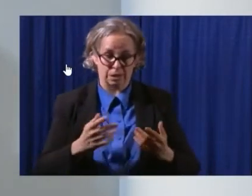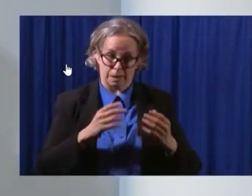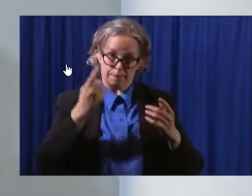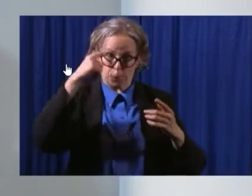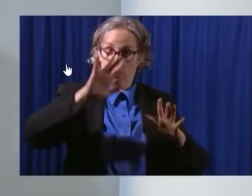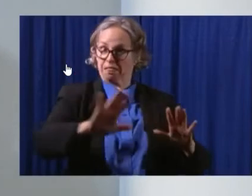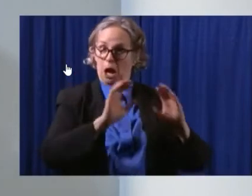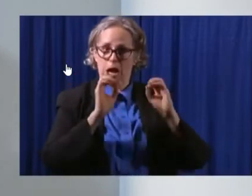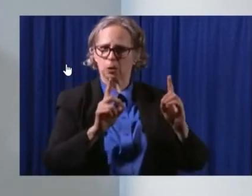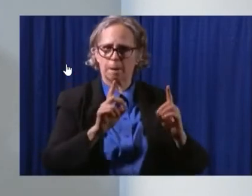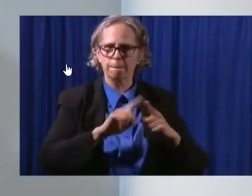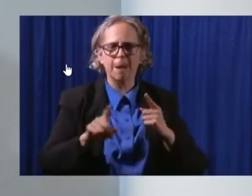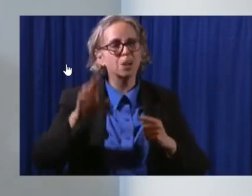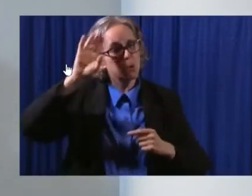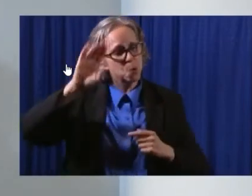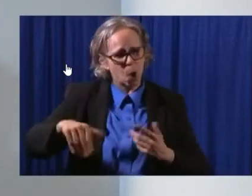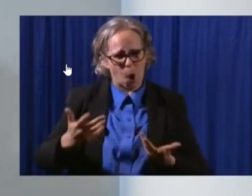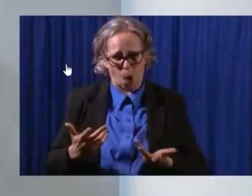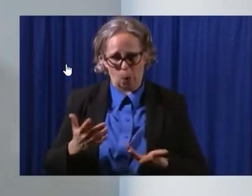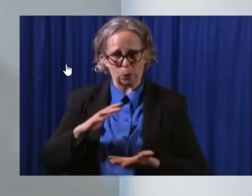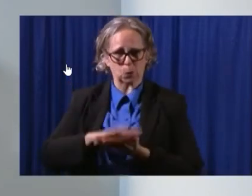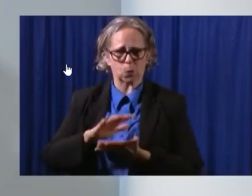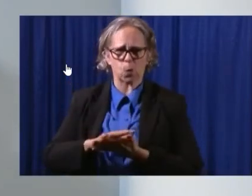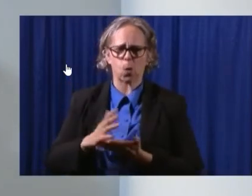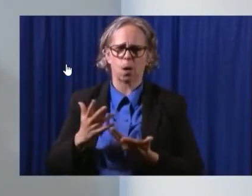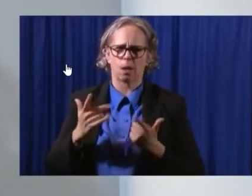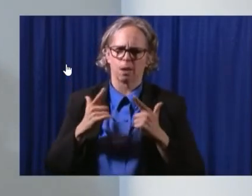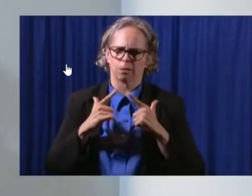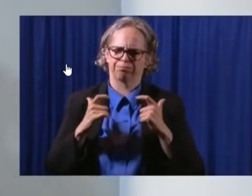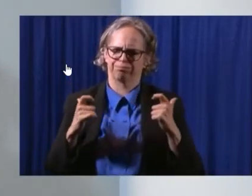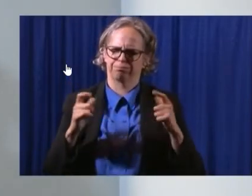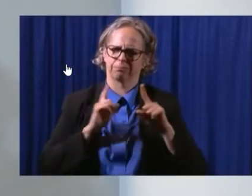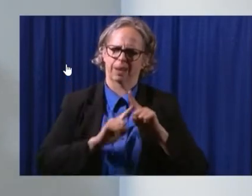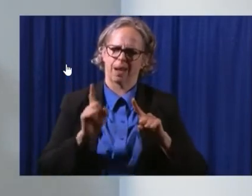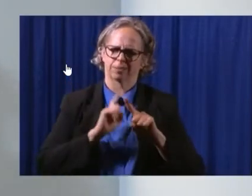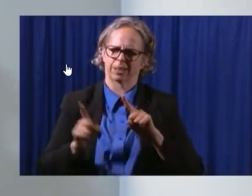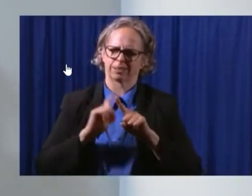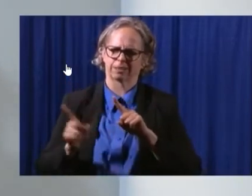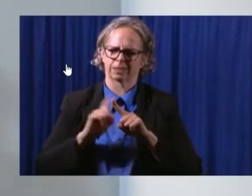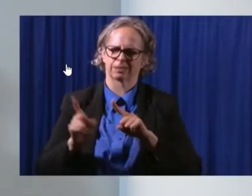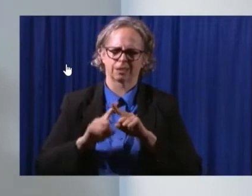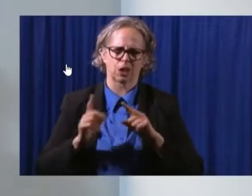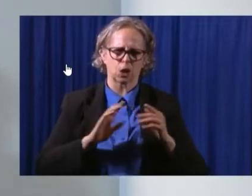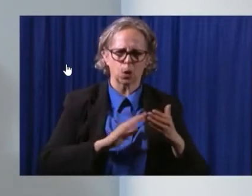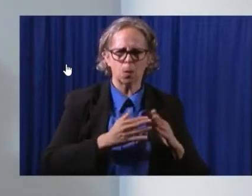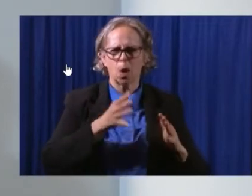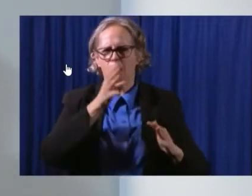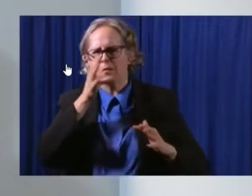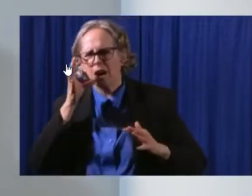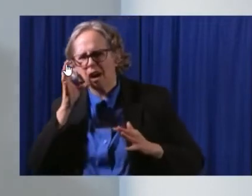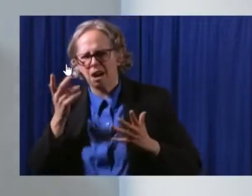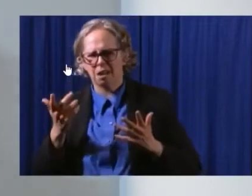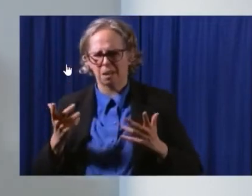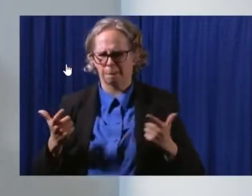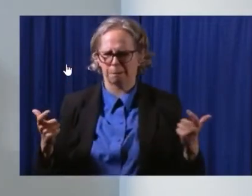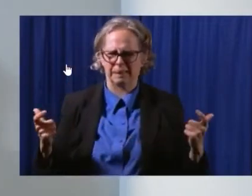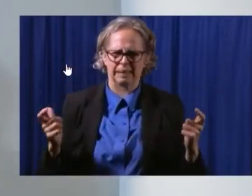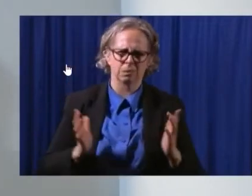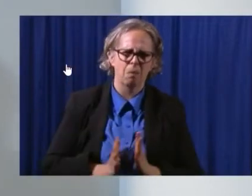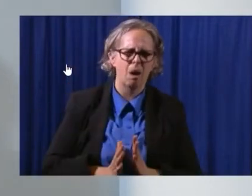We certainly learned that. We have many rural schools, many suburban schools, urban schools,